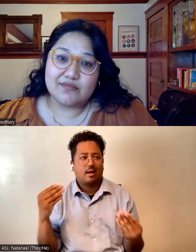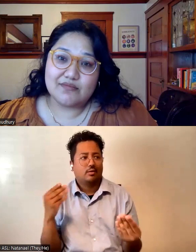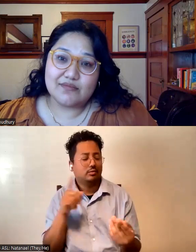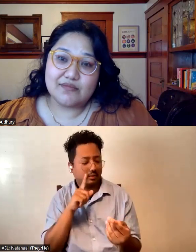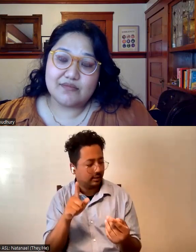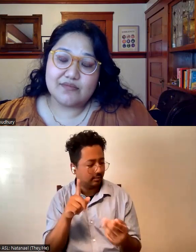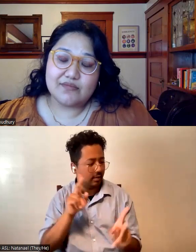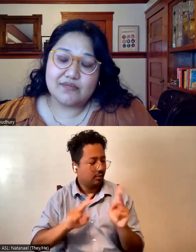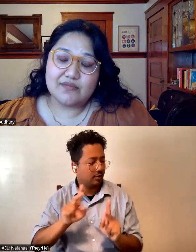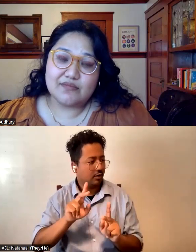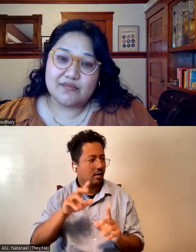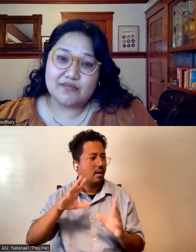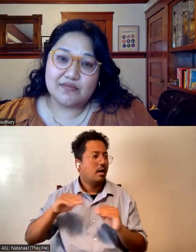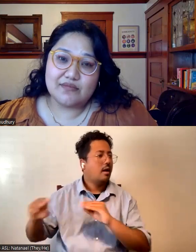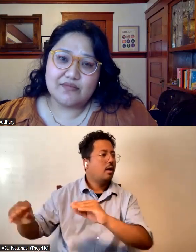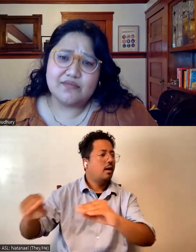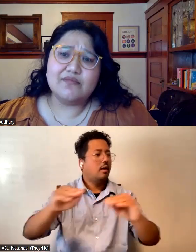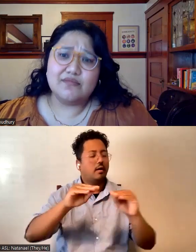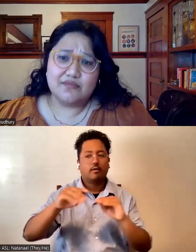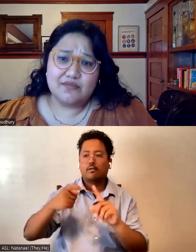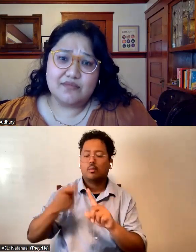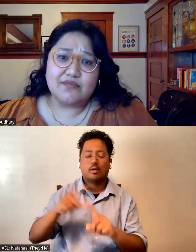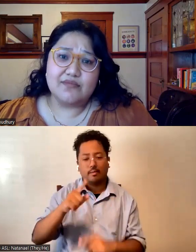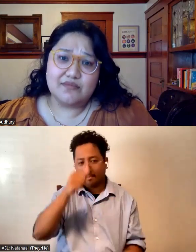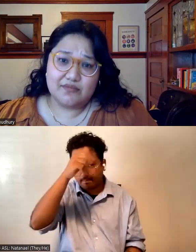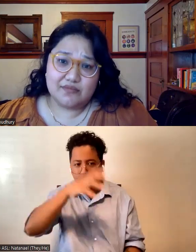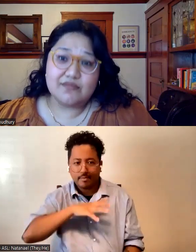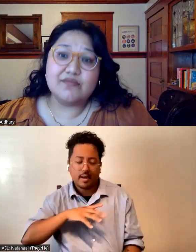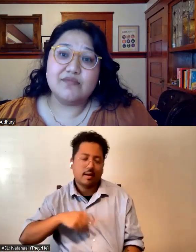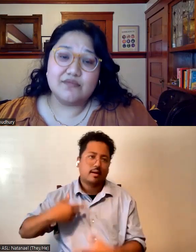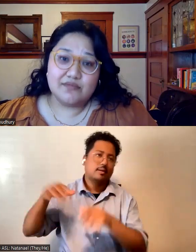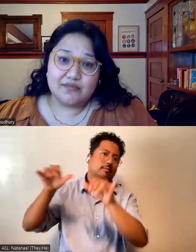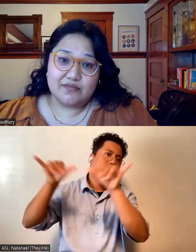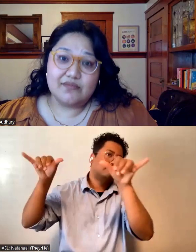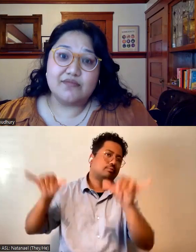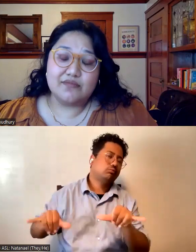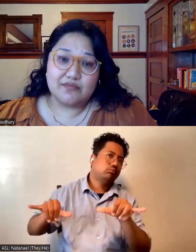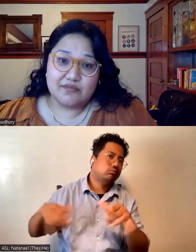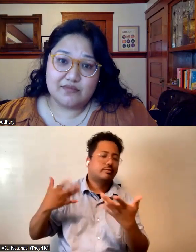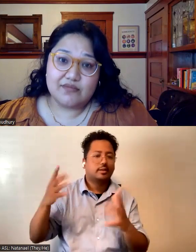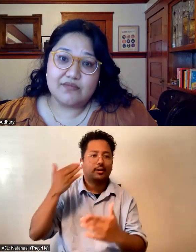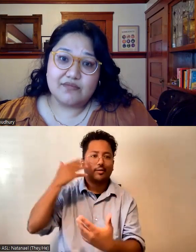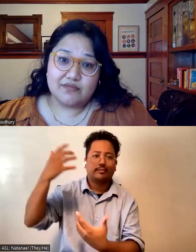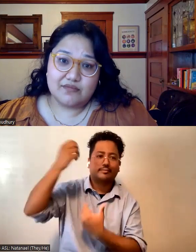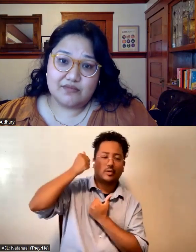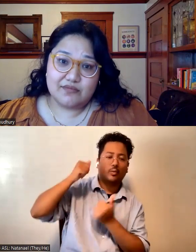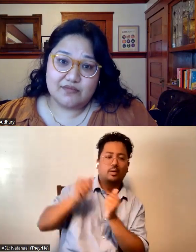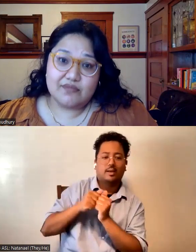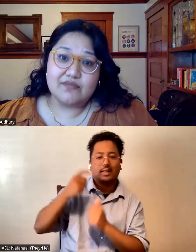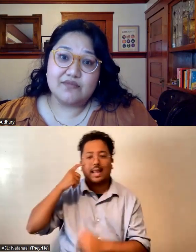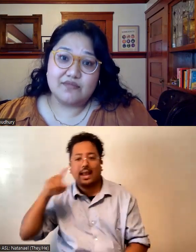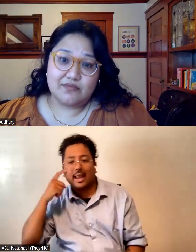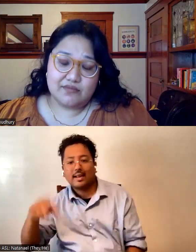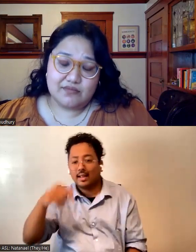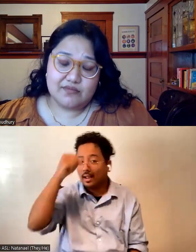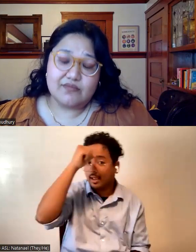hear a lot of the pressure that comes from Brahminical patriarchy and caste supremacy within Hinduism, within Hindutva, within